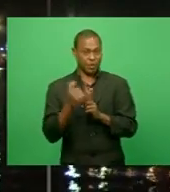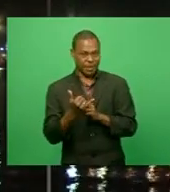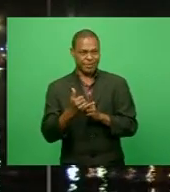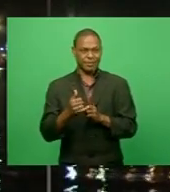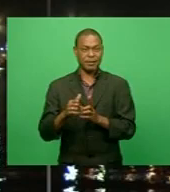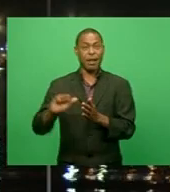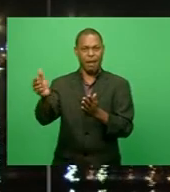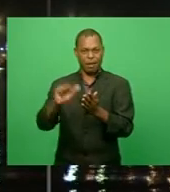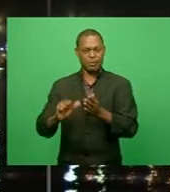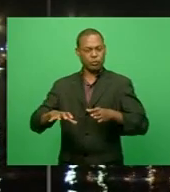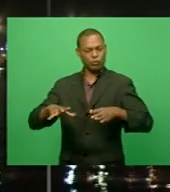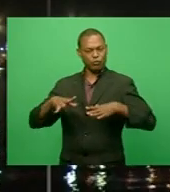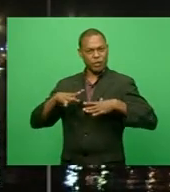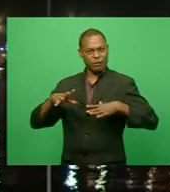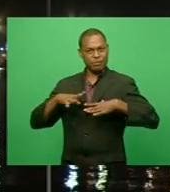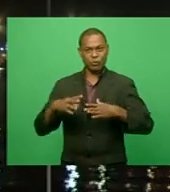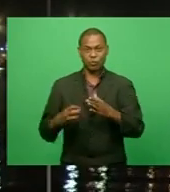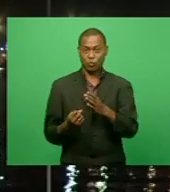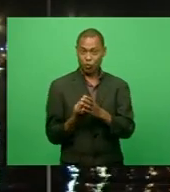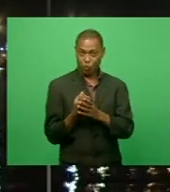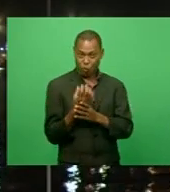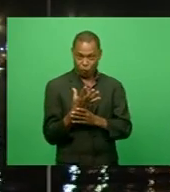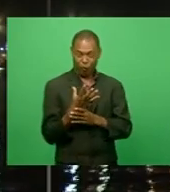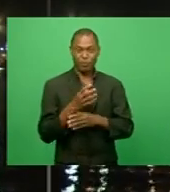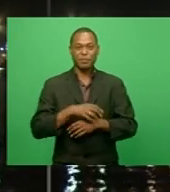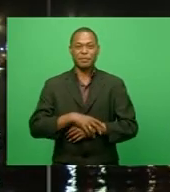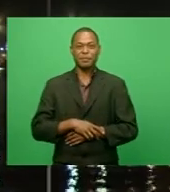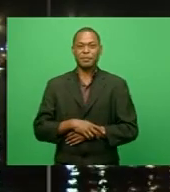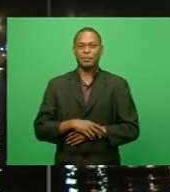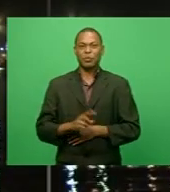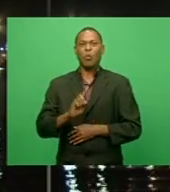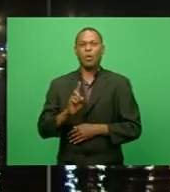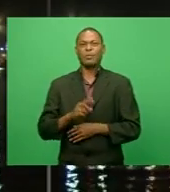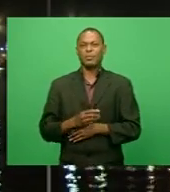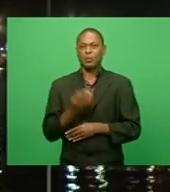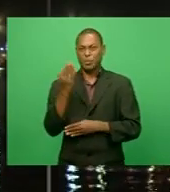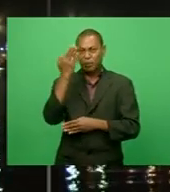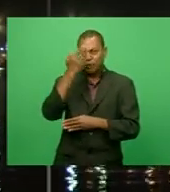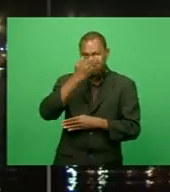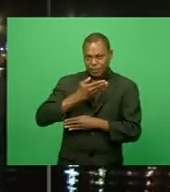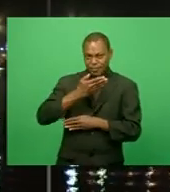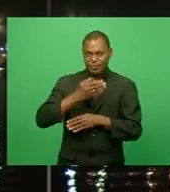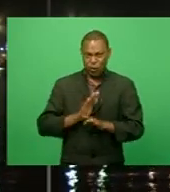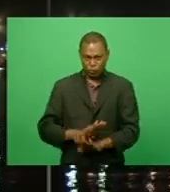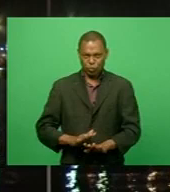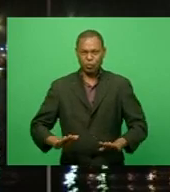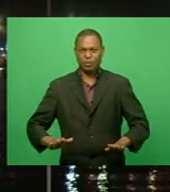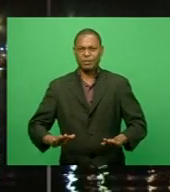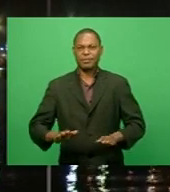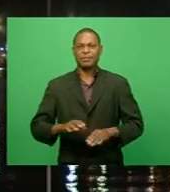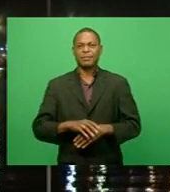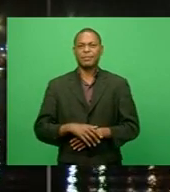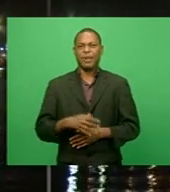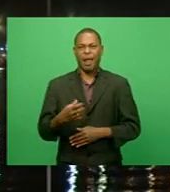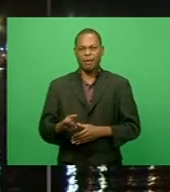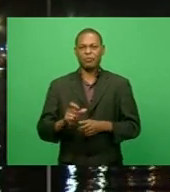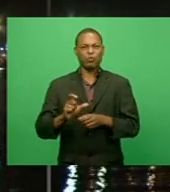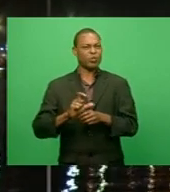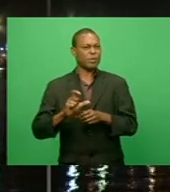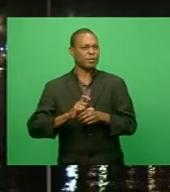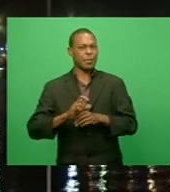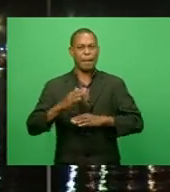to flourish. The initiative aims to inspire visually impaired children to embrace their creativity and build